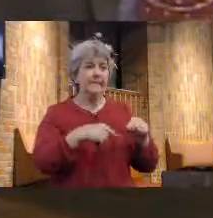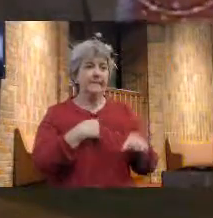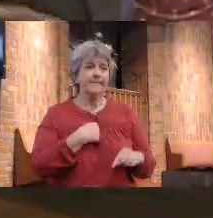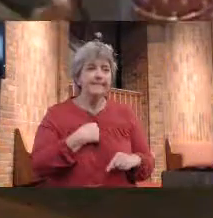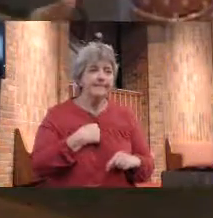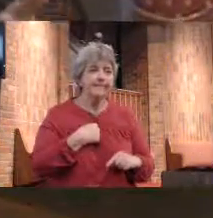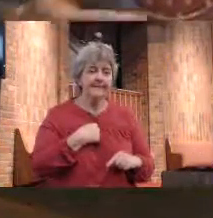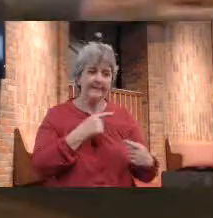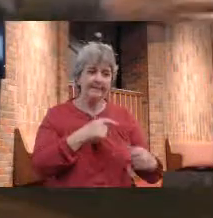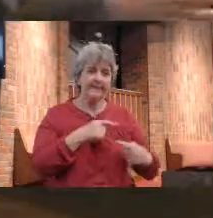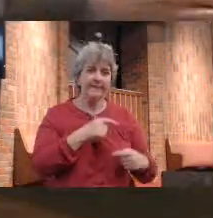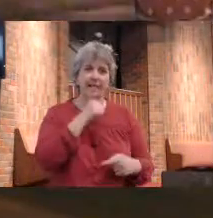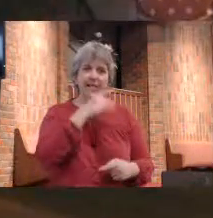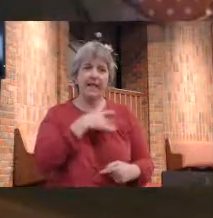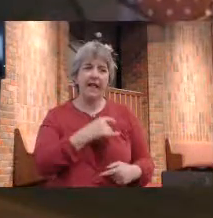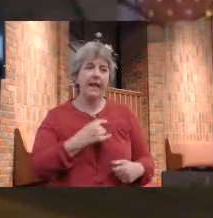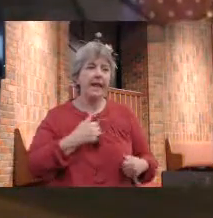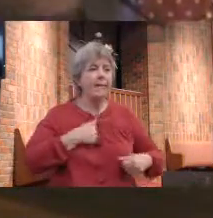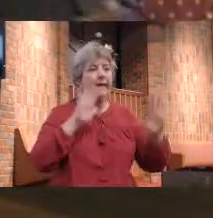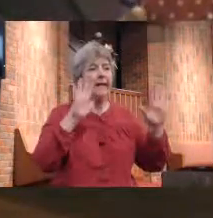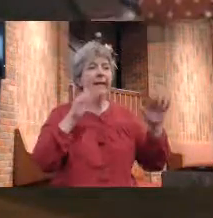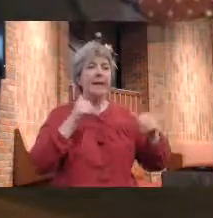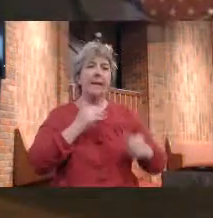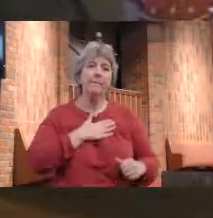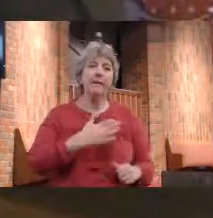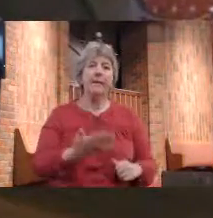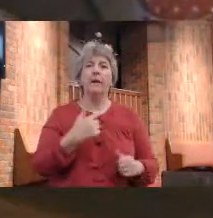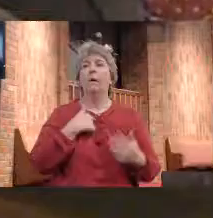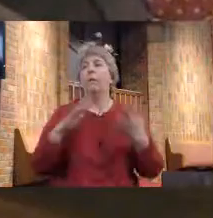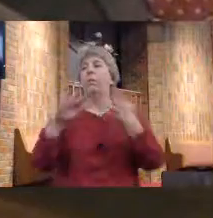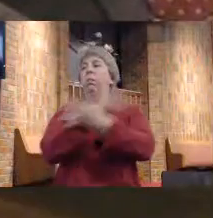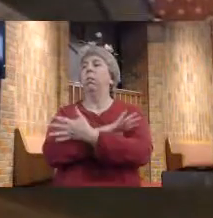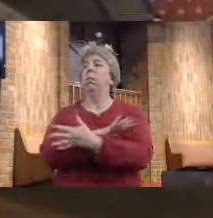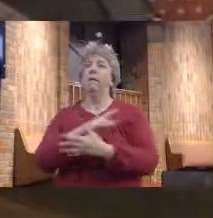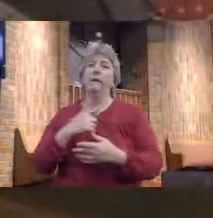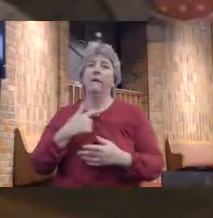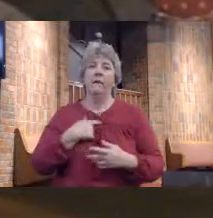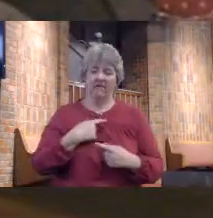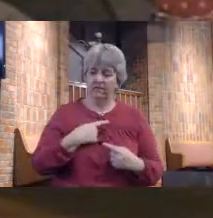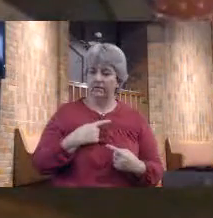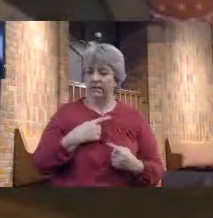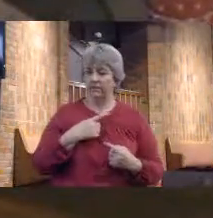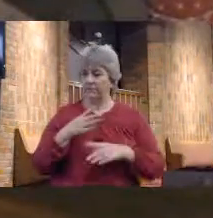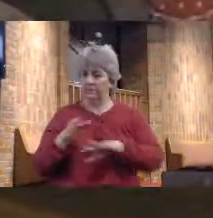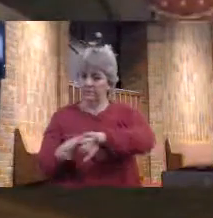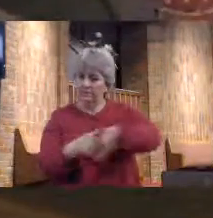admit limitations. We deny. We try to cover up. We do everything we can to